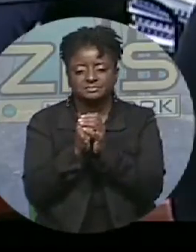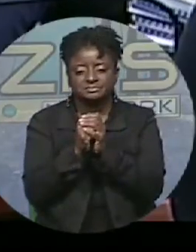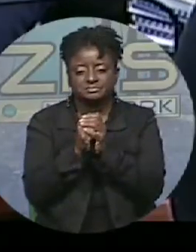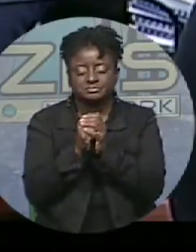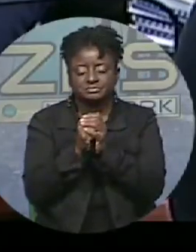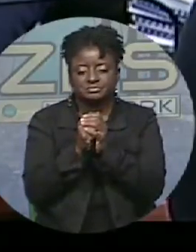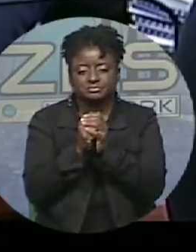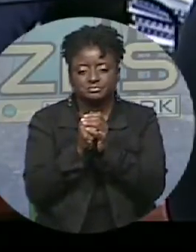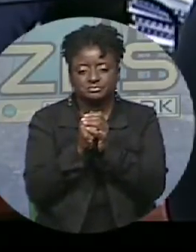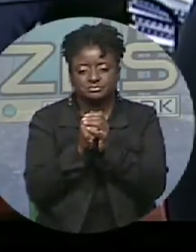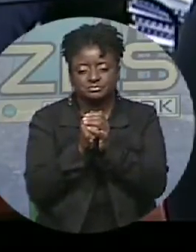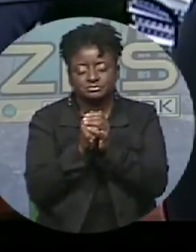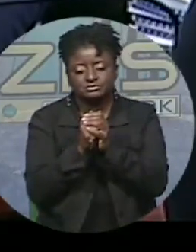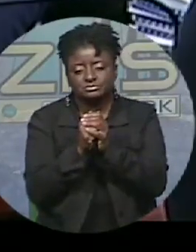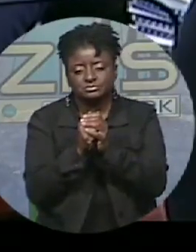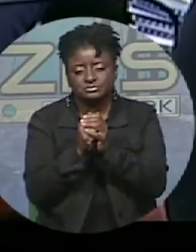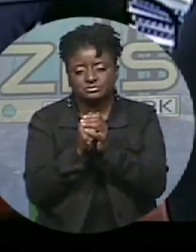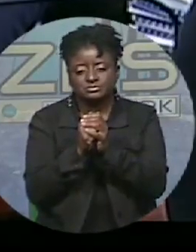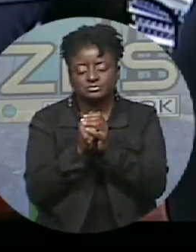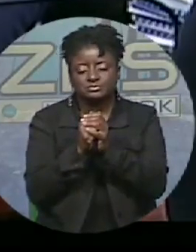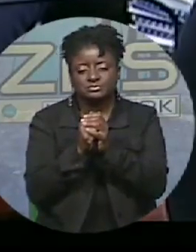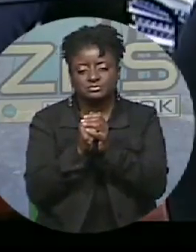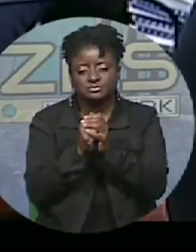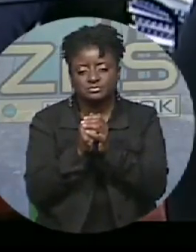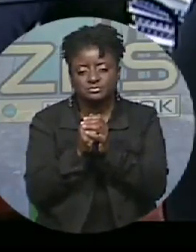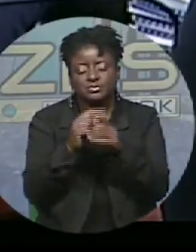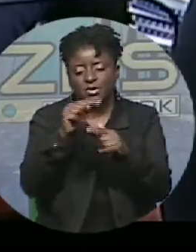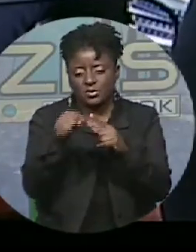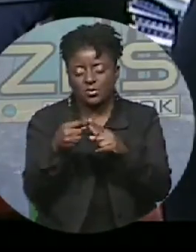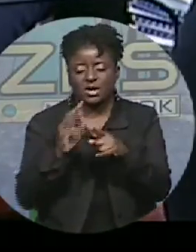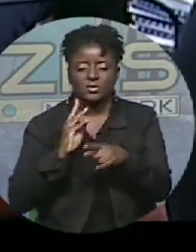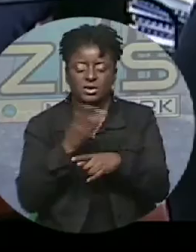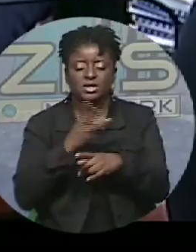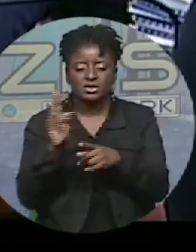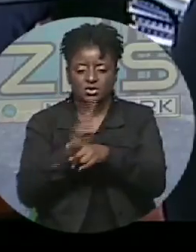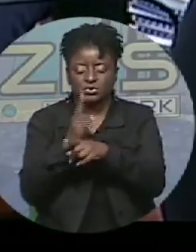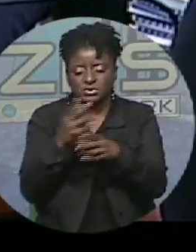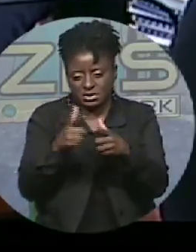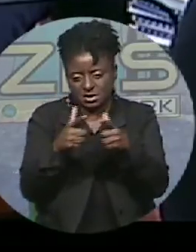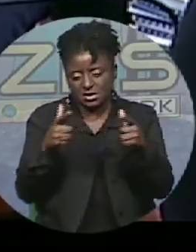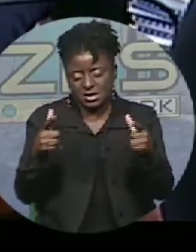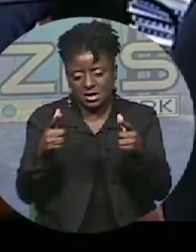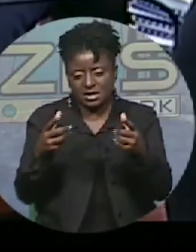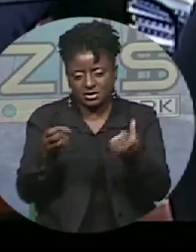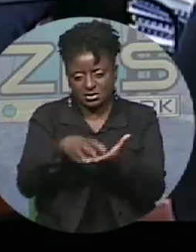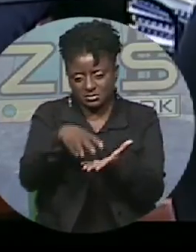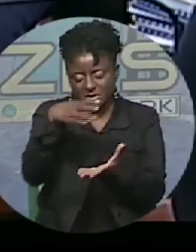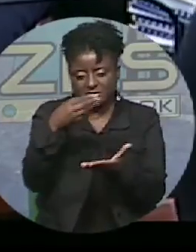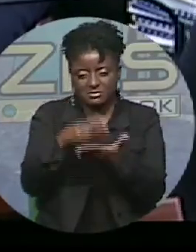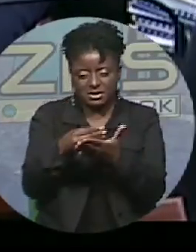money are being utilized, we've got to ensure that they're being administered in the proper fashion.